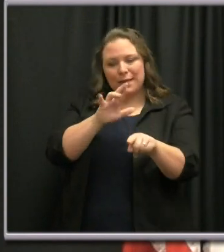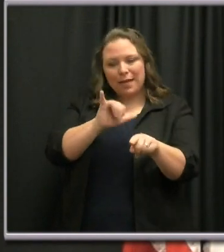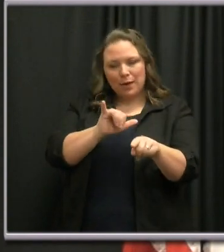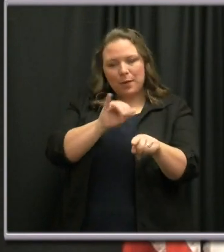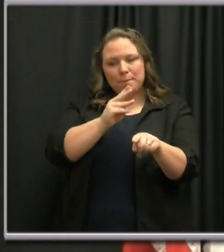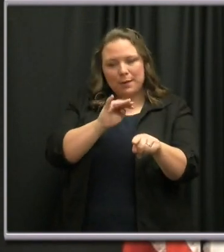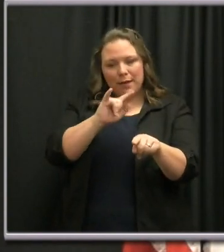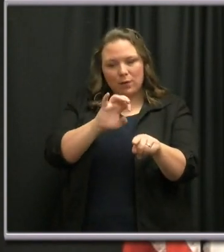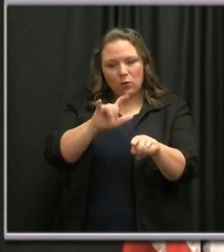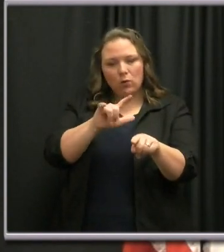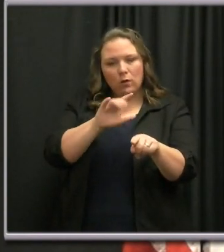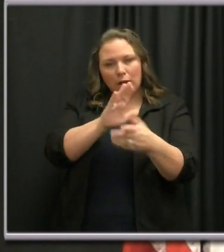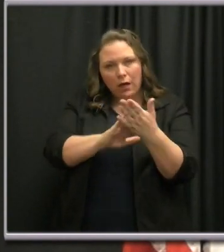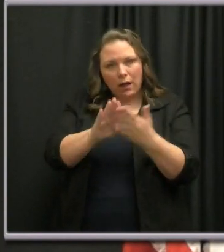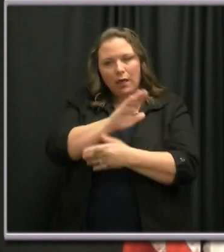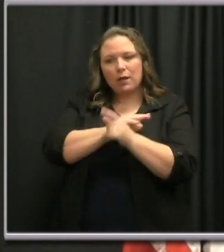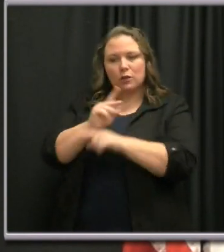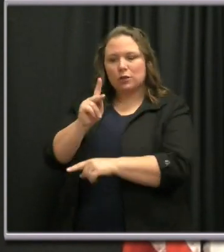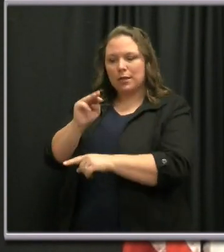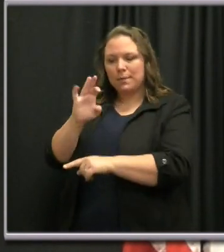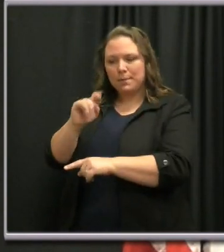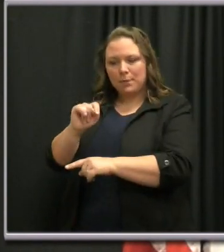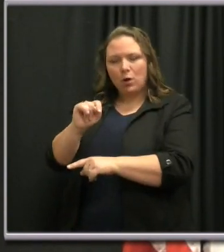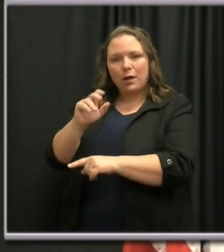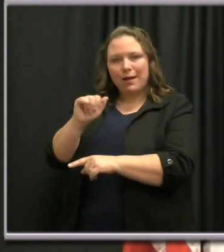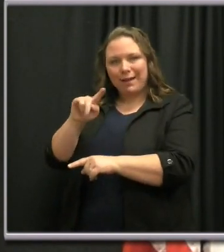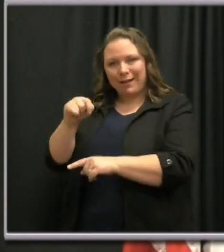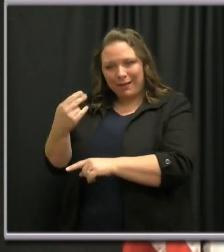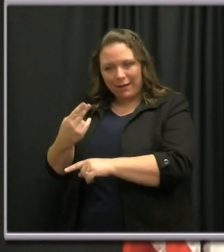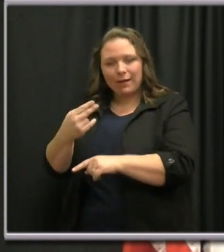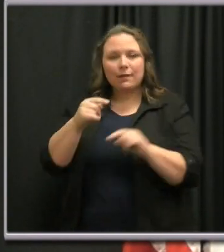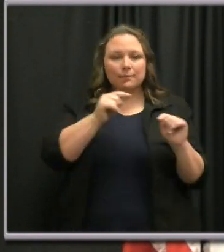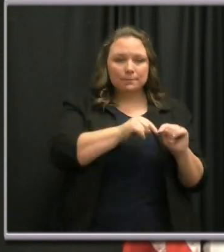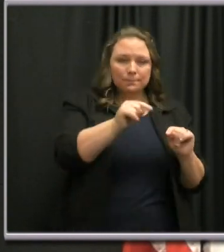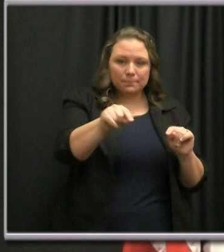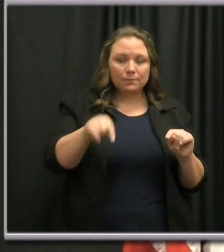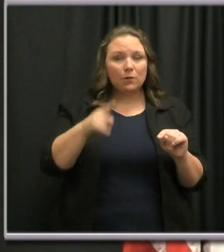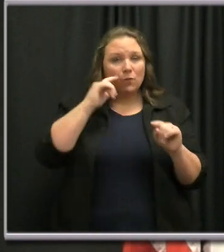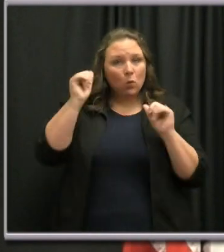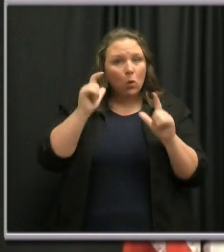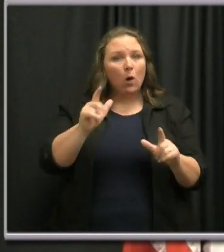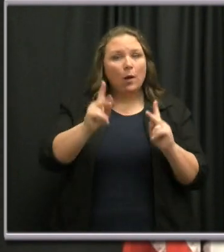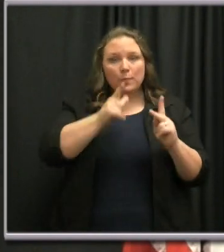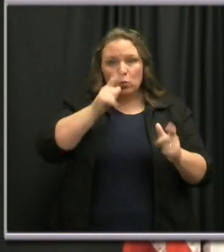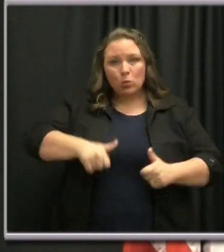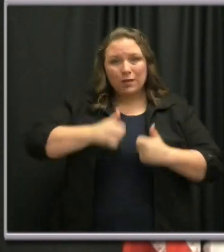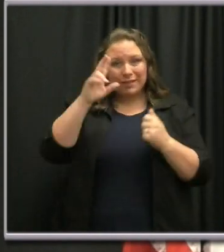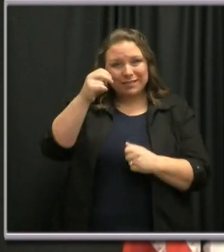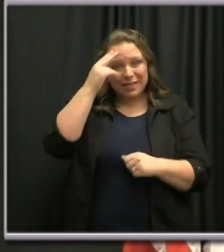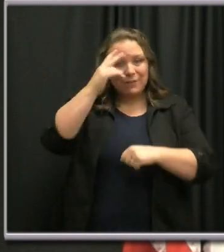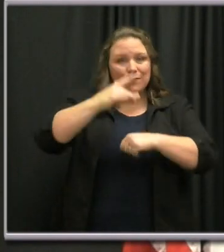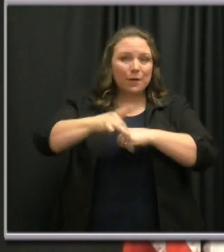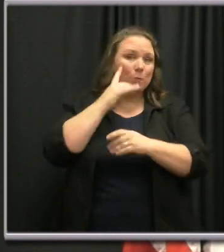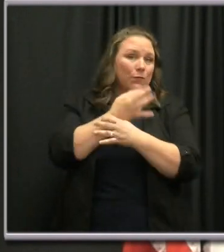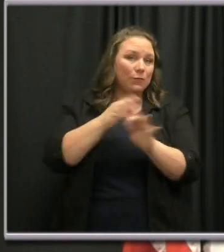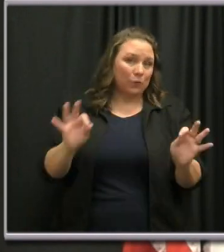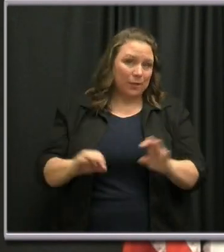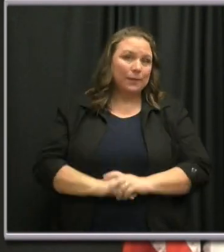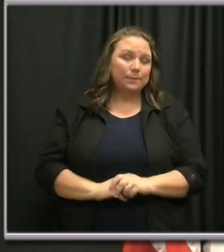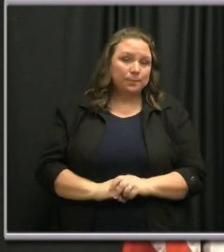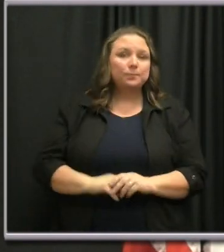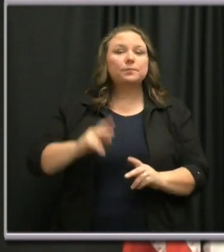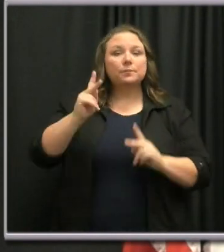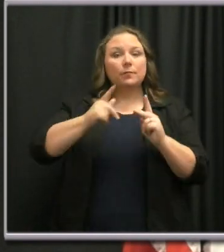College, and at the Kmart in Antioch. These centers are for all Nashville residents and available at no cost. Residents